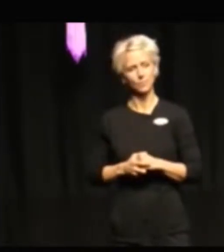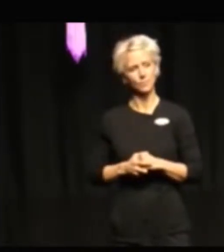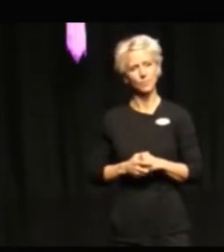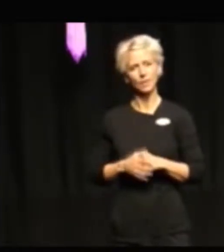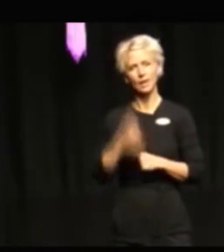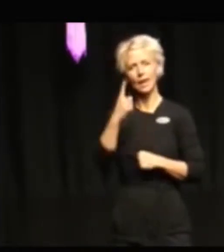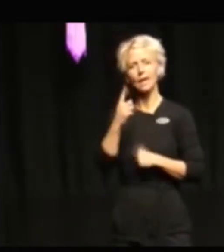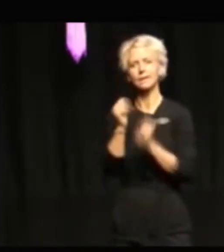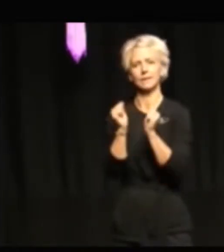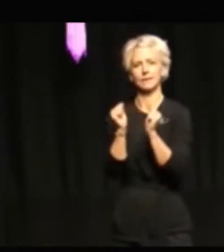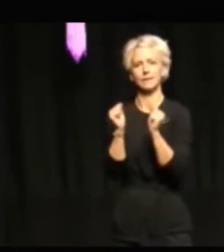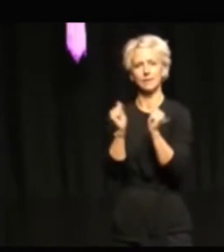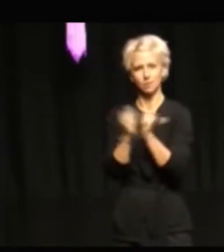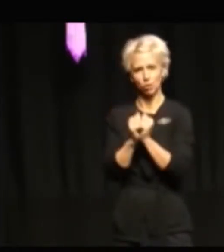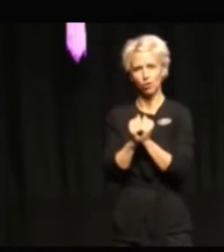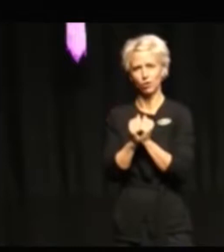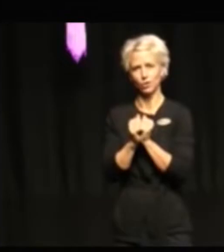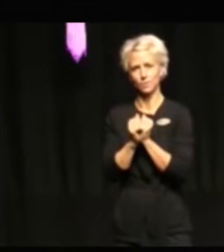one of the things that